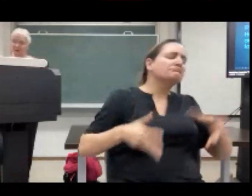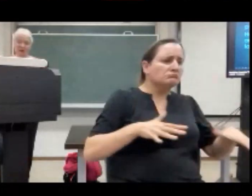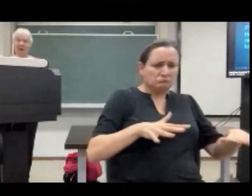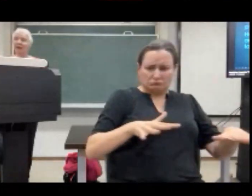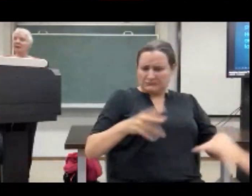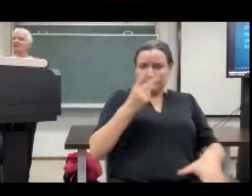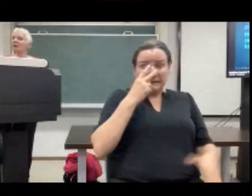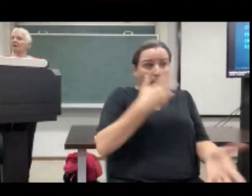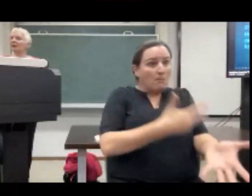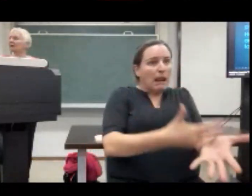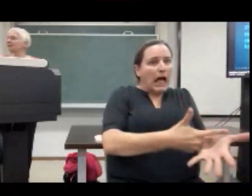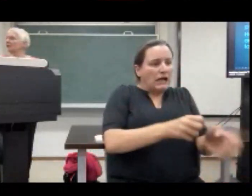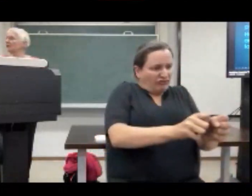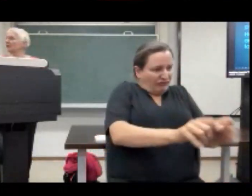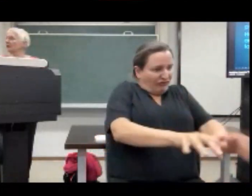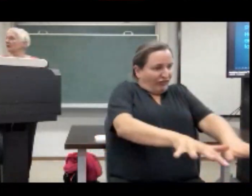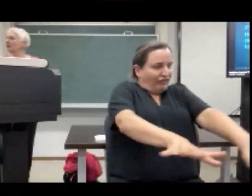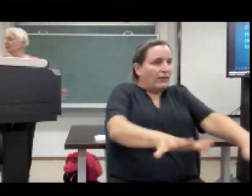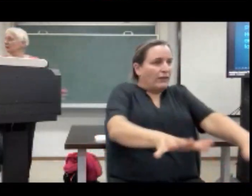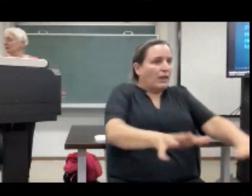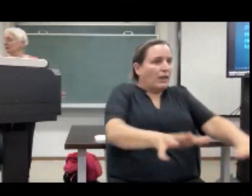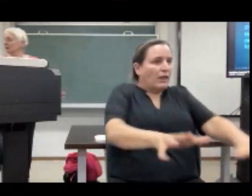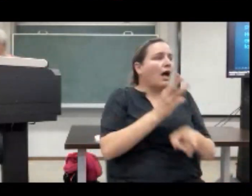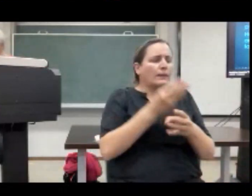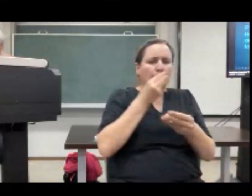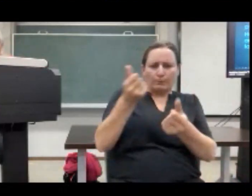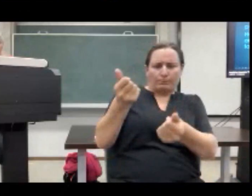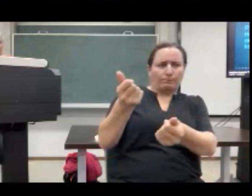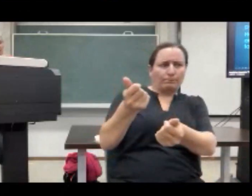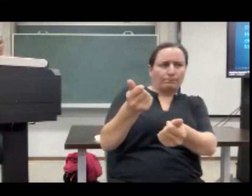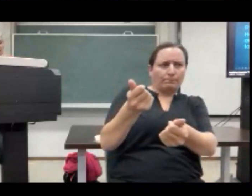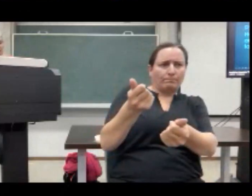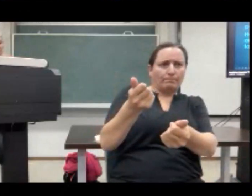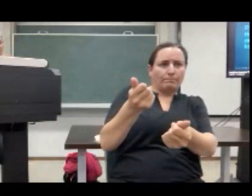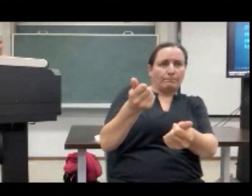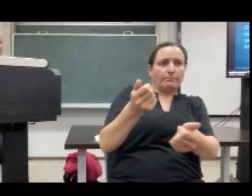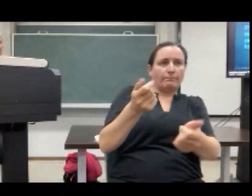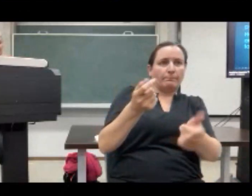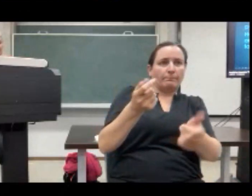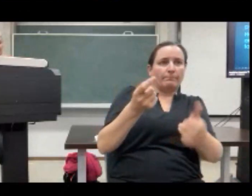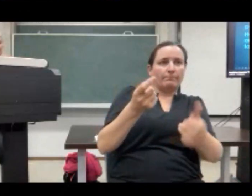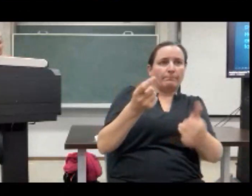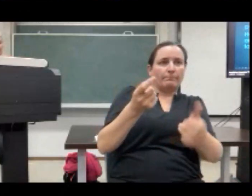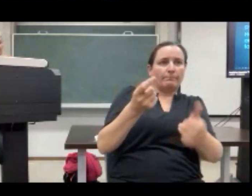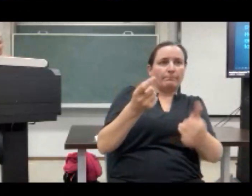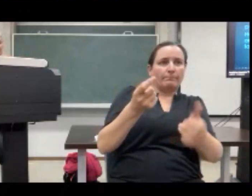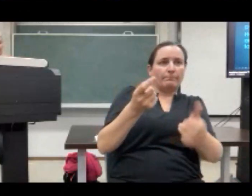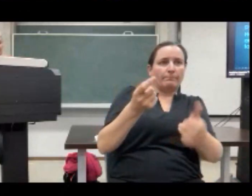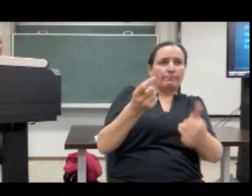on the floor and his mother is not there, apparently taken off to hospital.